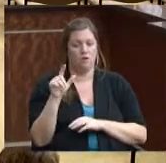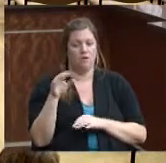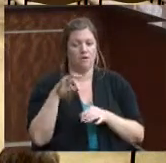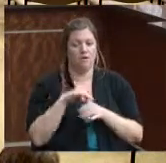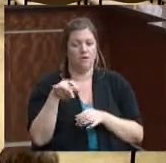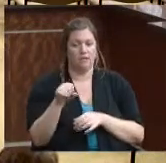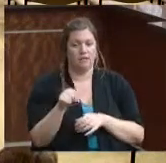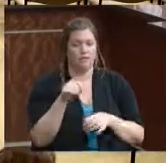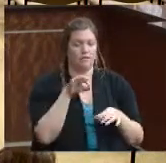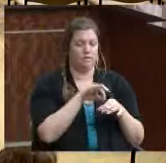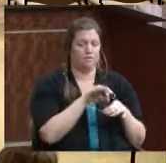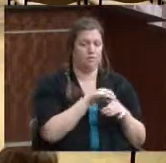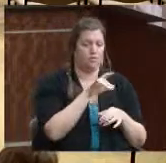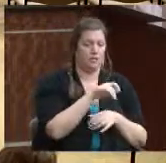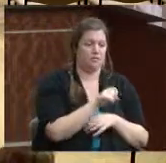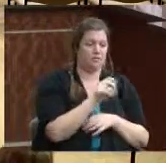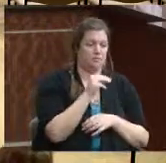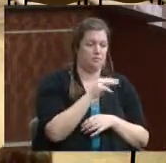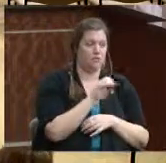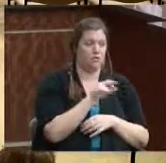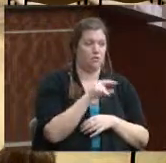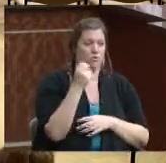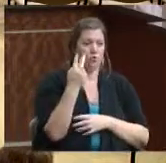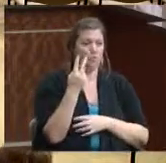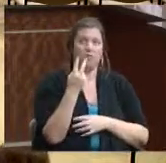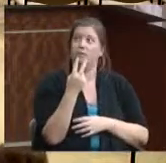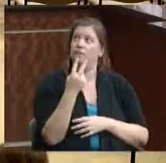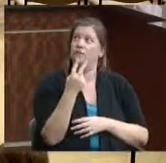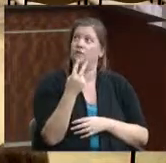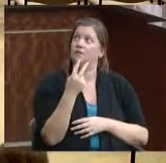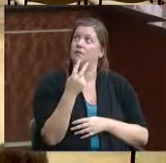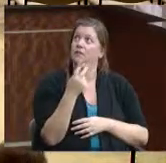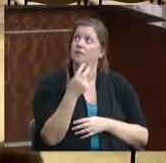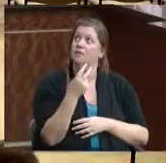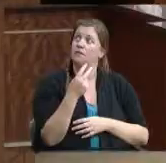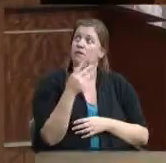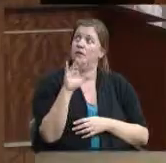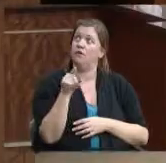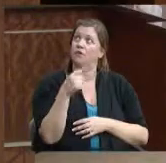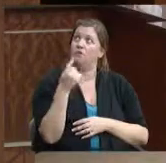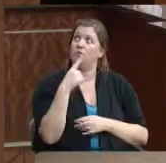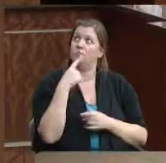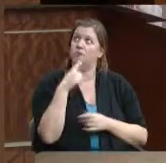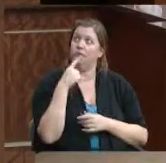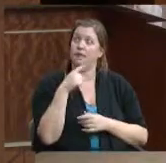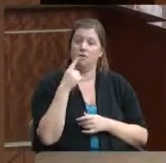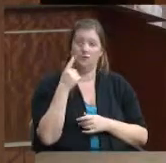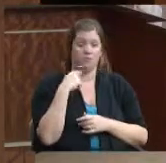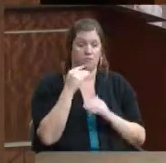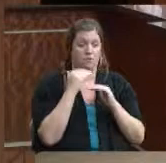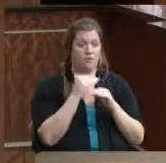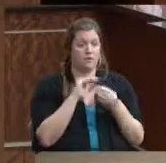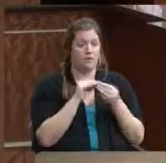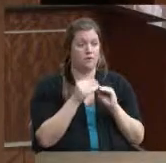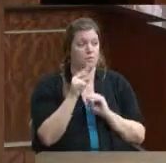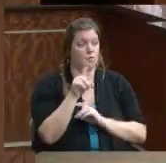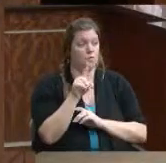Mel? I concur. Agenda item 12 is the introduction and first public hearing on Ordinance